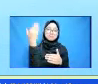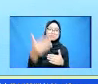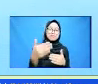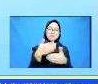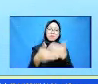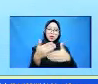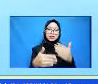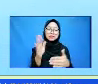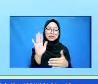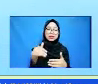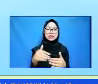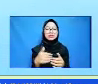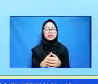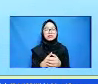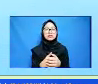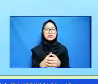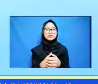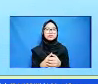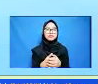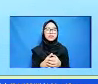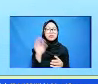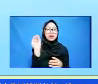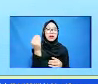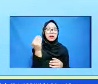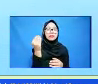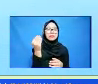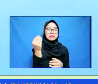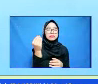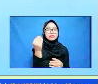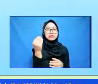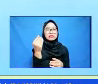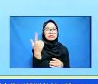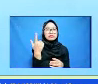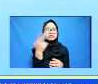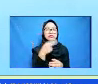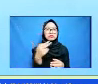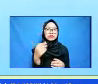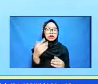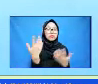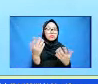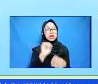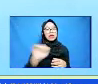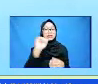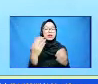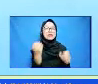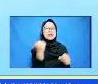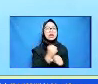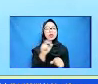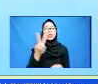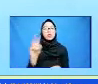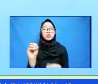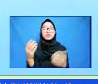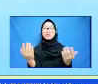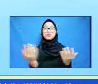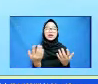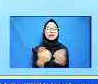end this session, could you share with us your recommendation to the leaders who will attend this fora on how